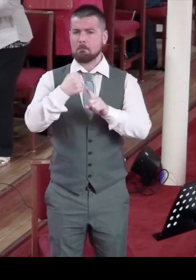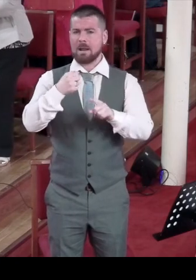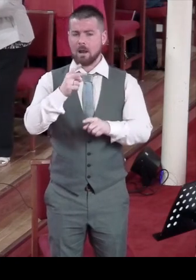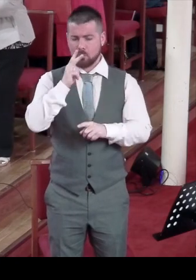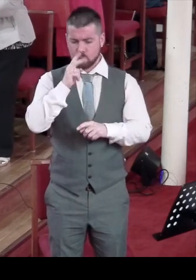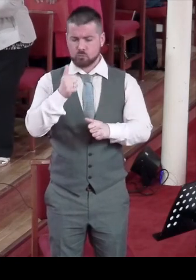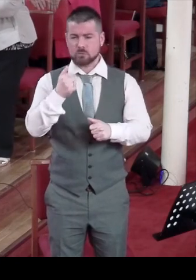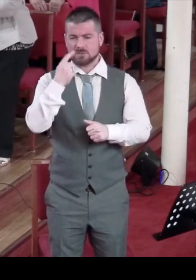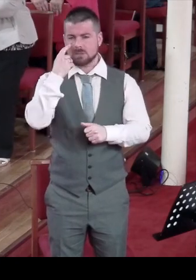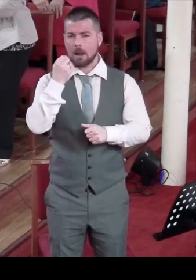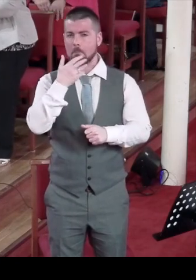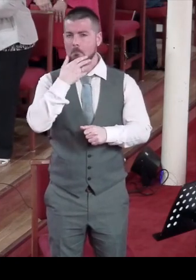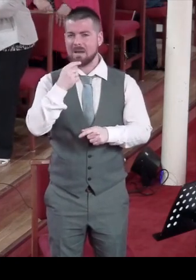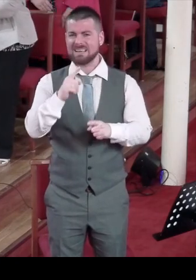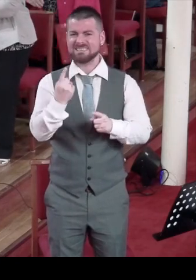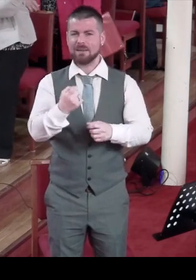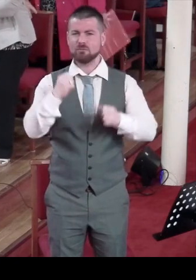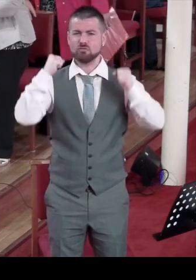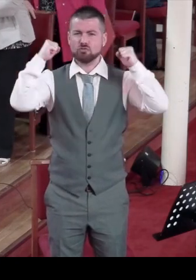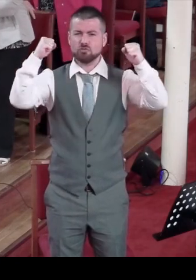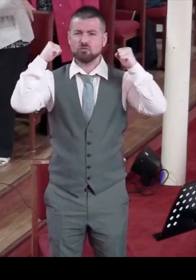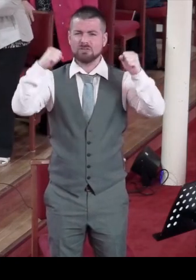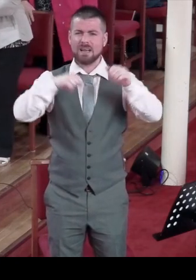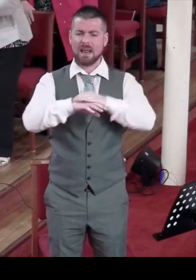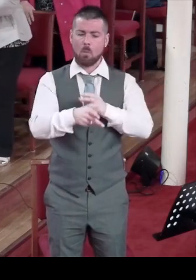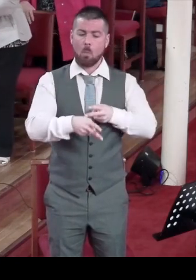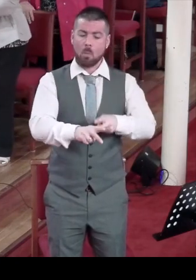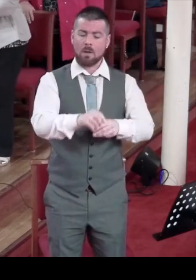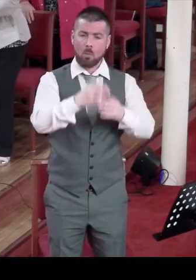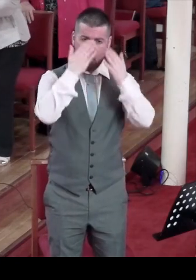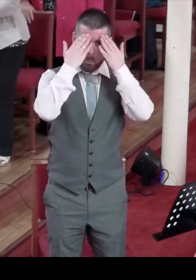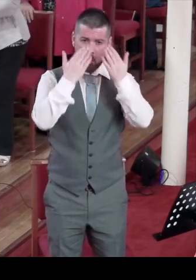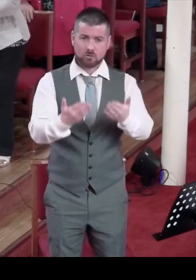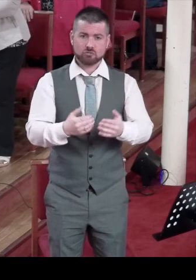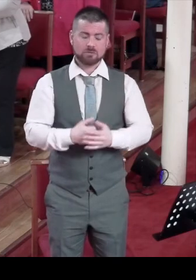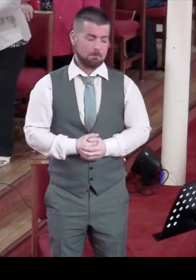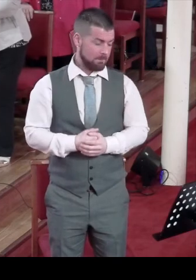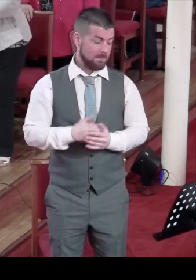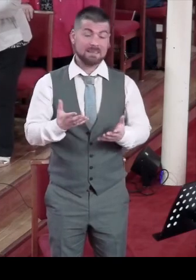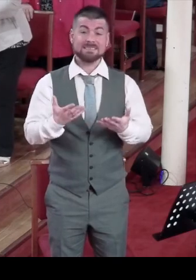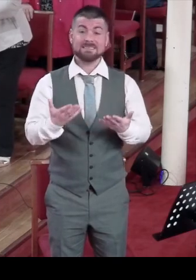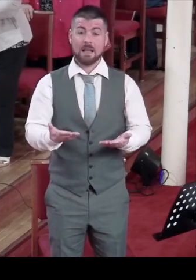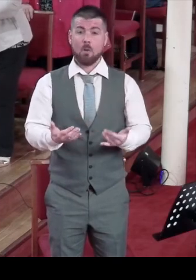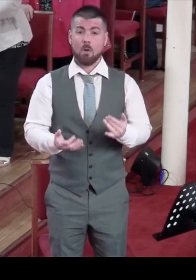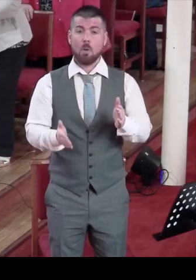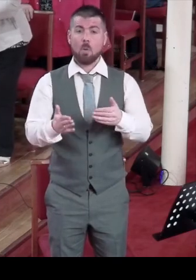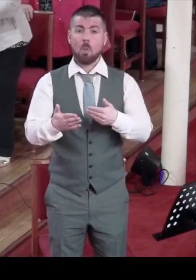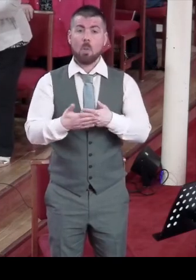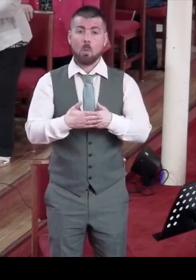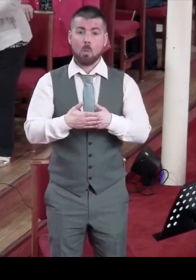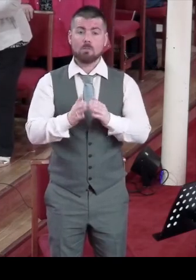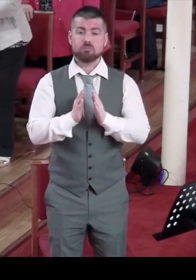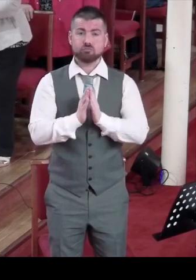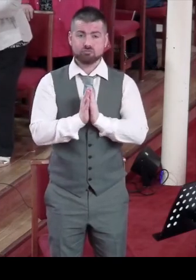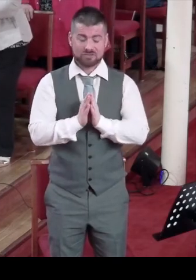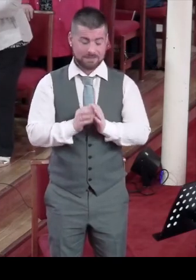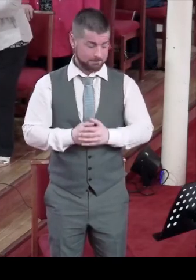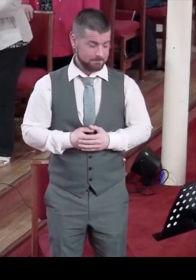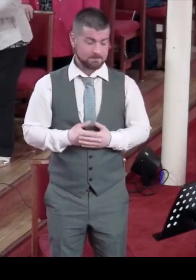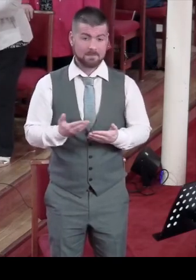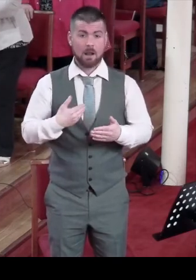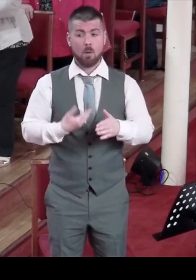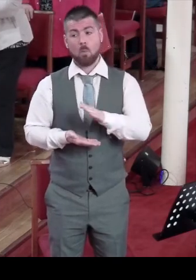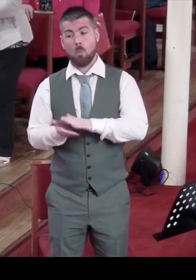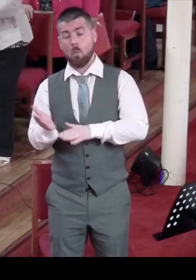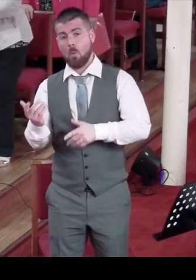men share in that way in worship. Let's close in prayer. So go now with laughter in